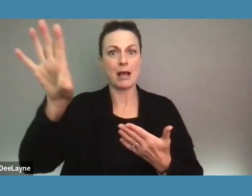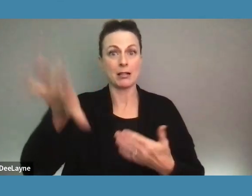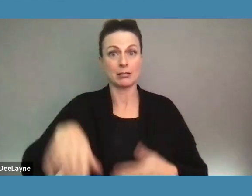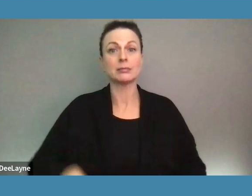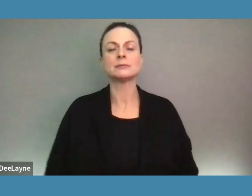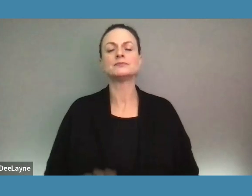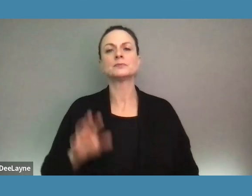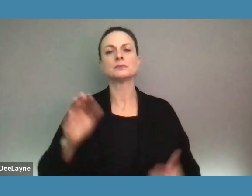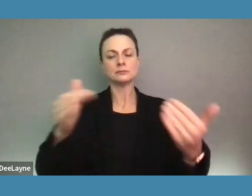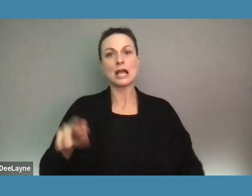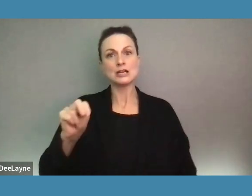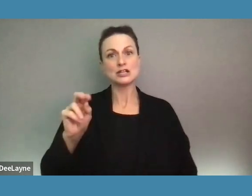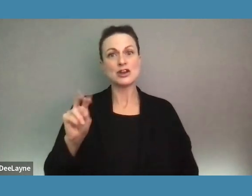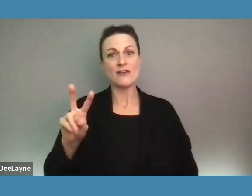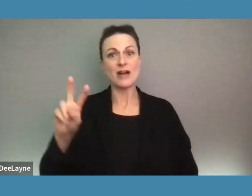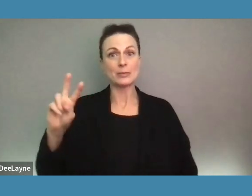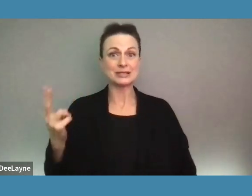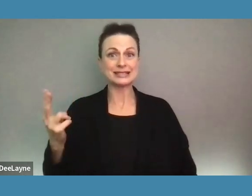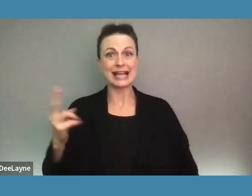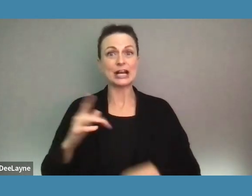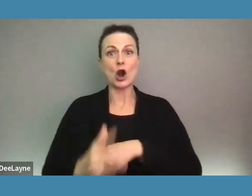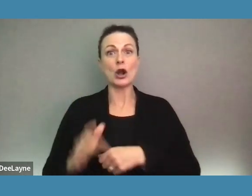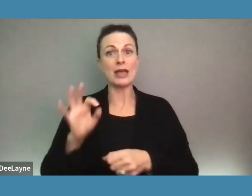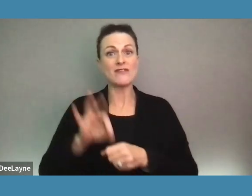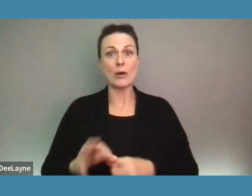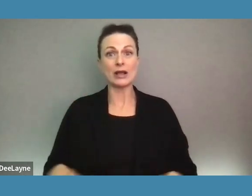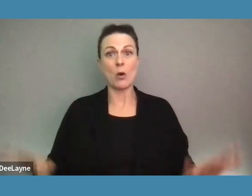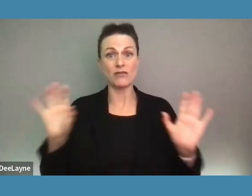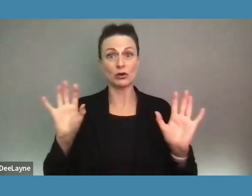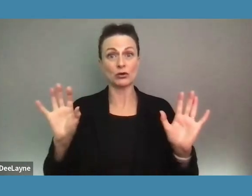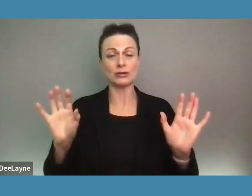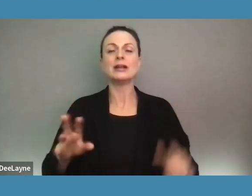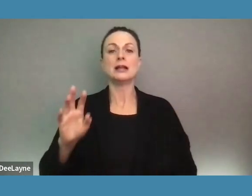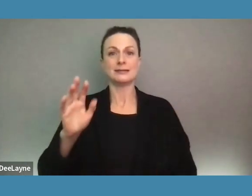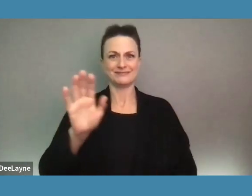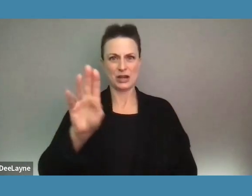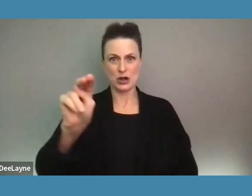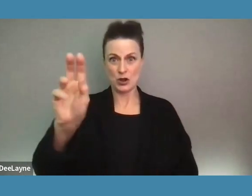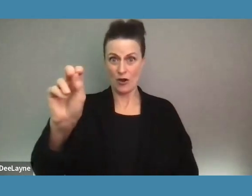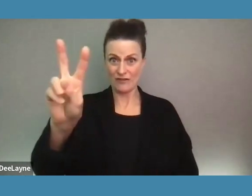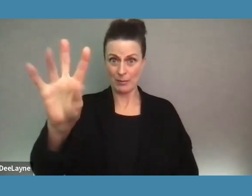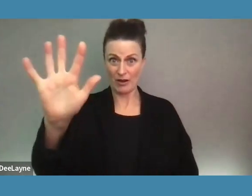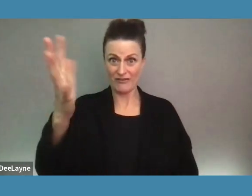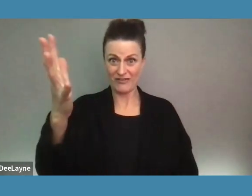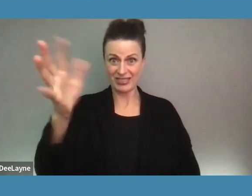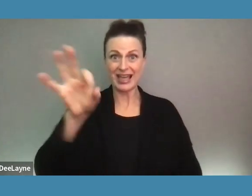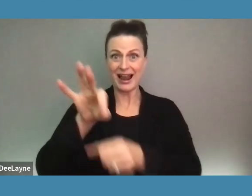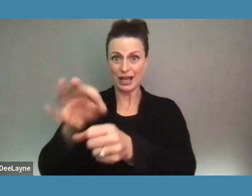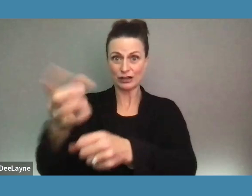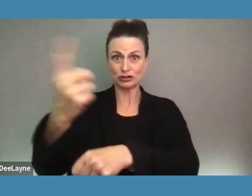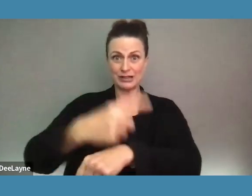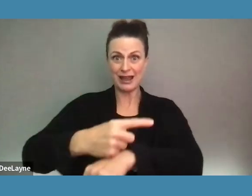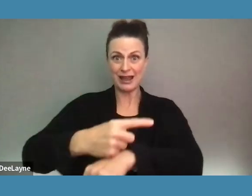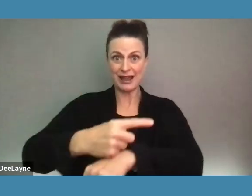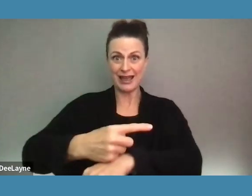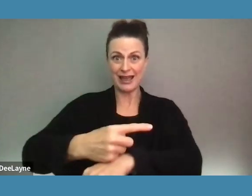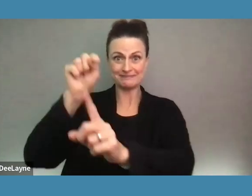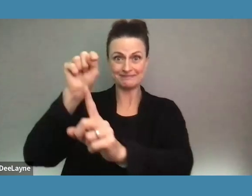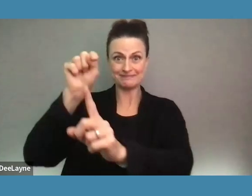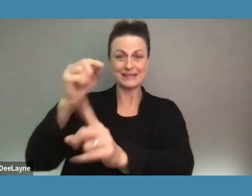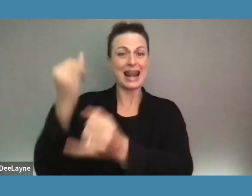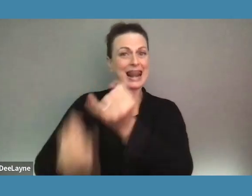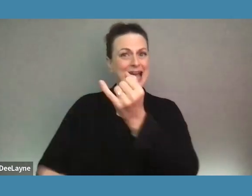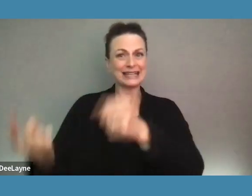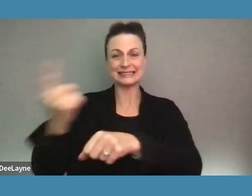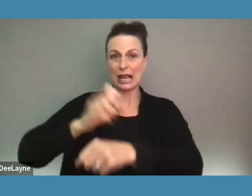November 2nd is when early voting ends, and November 5th is election day, and that is the deadline to drop